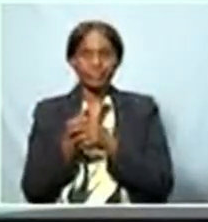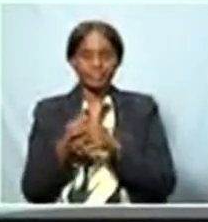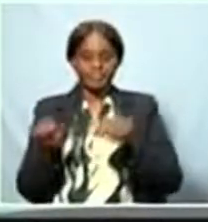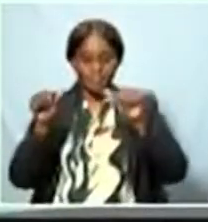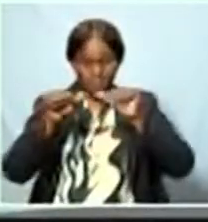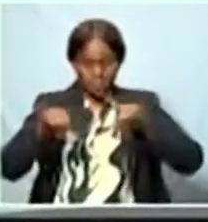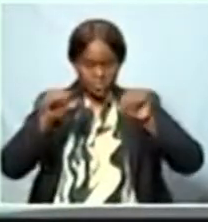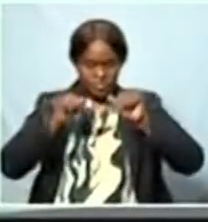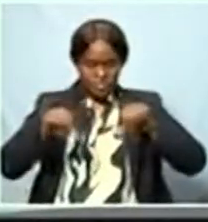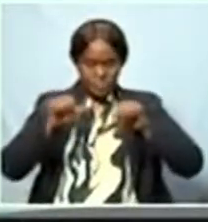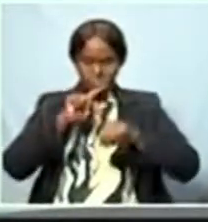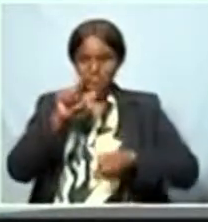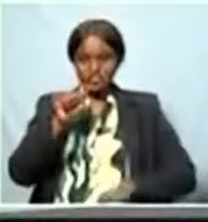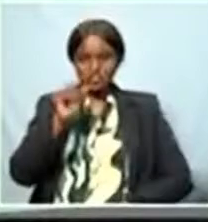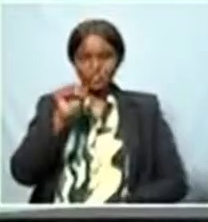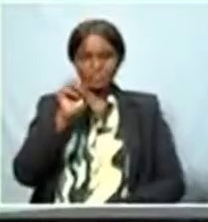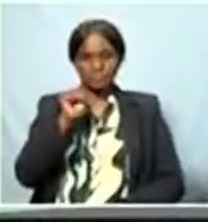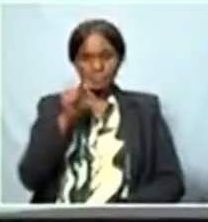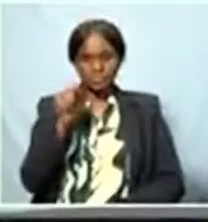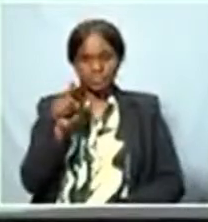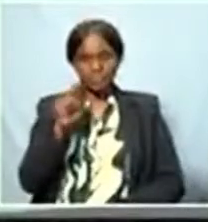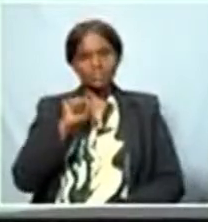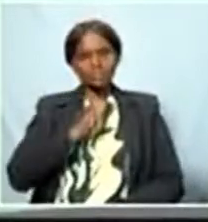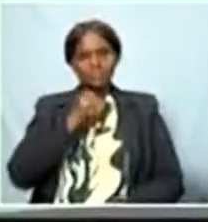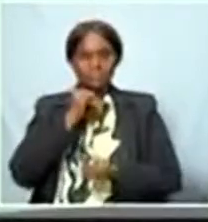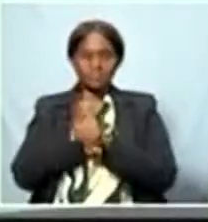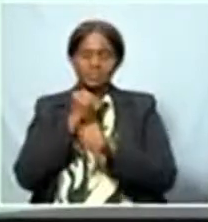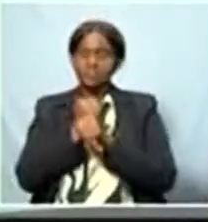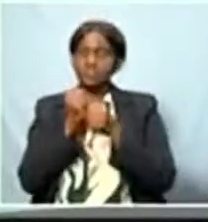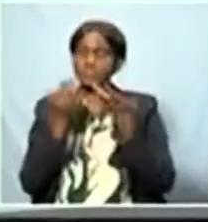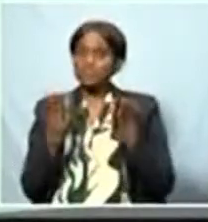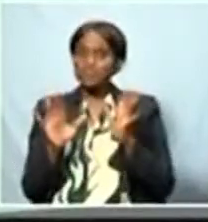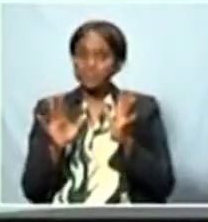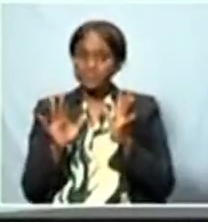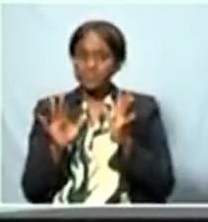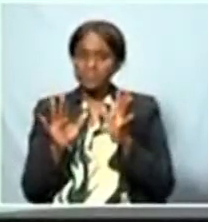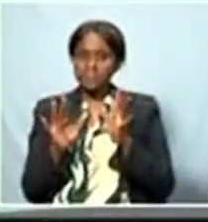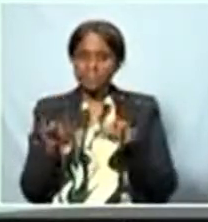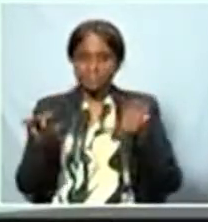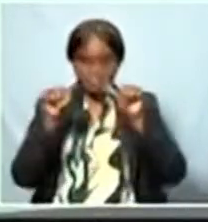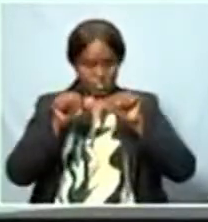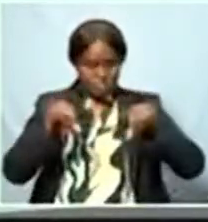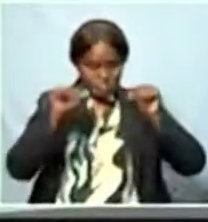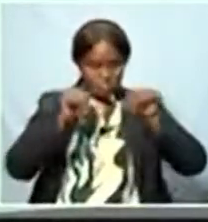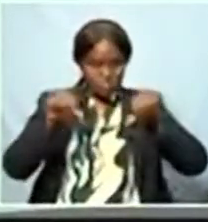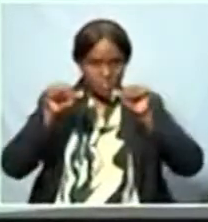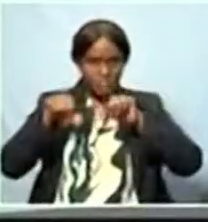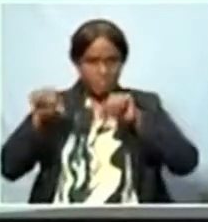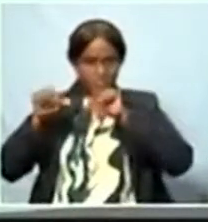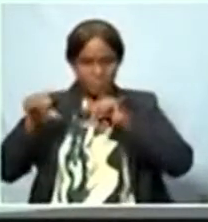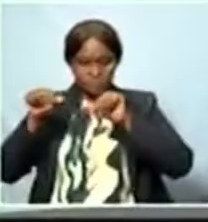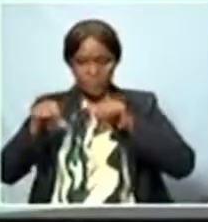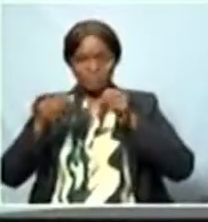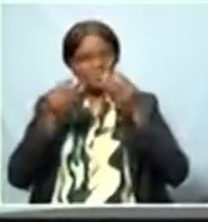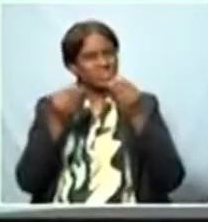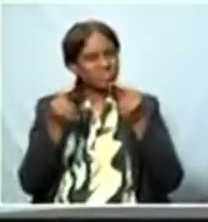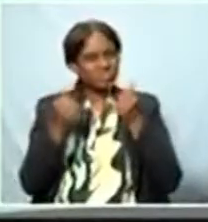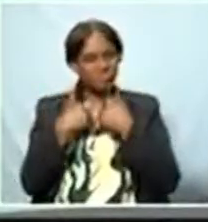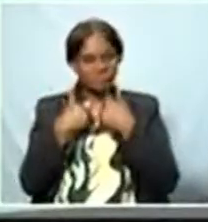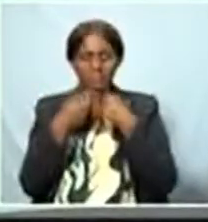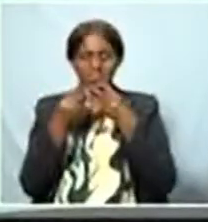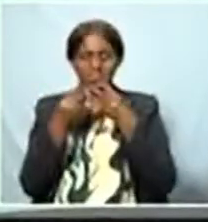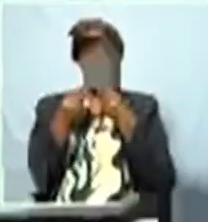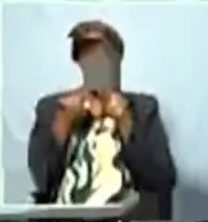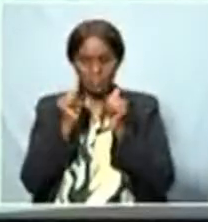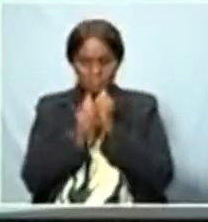audit on ZAMSA, we did it. The audit on, there are quite a few of them that